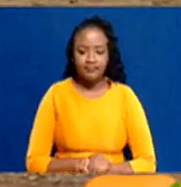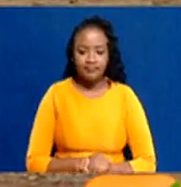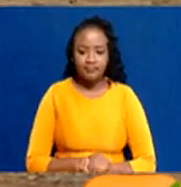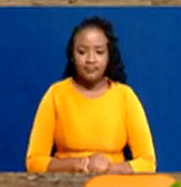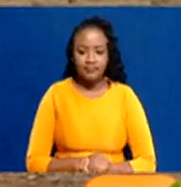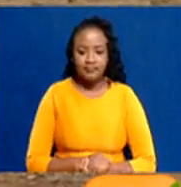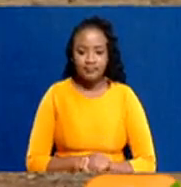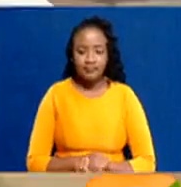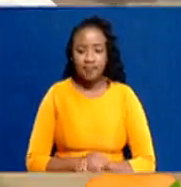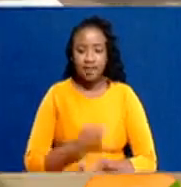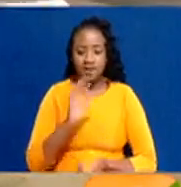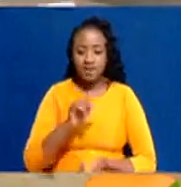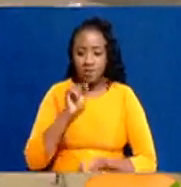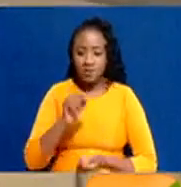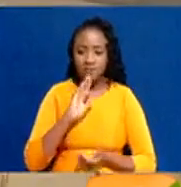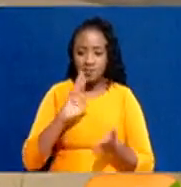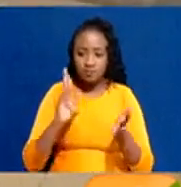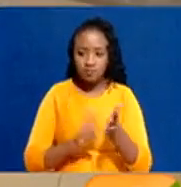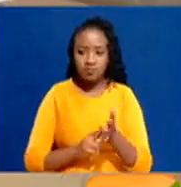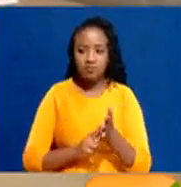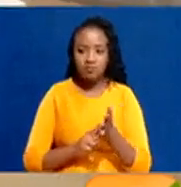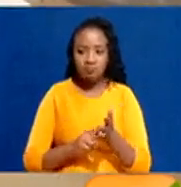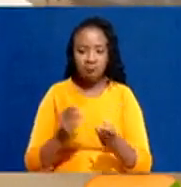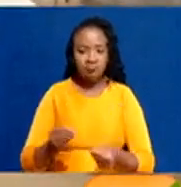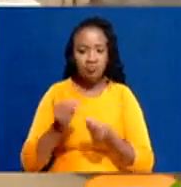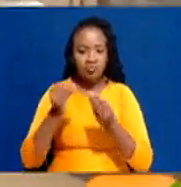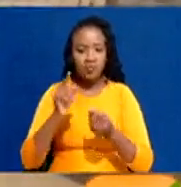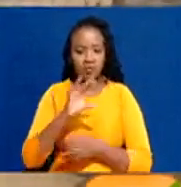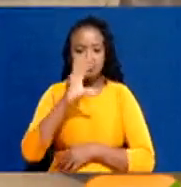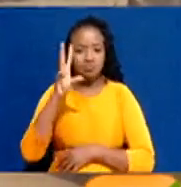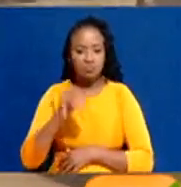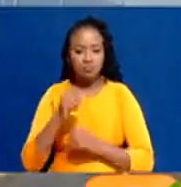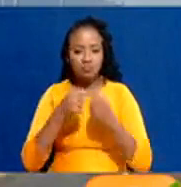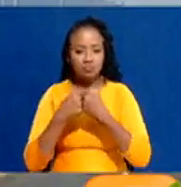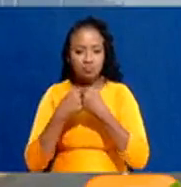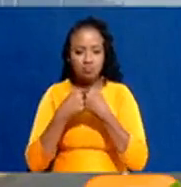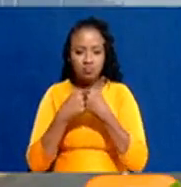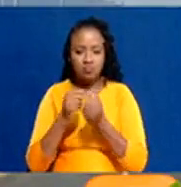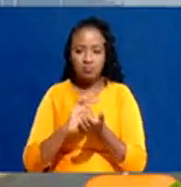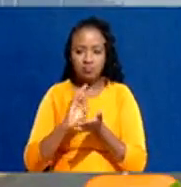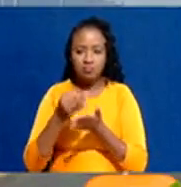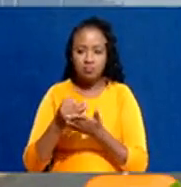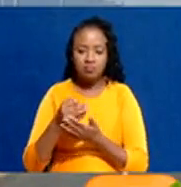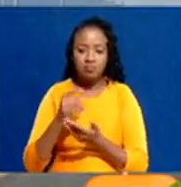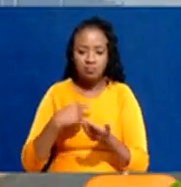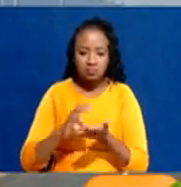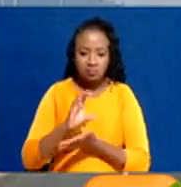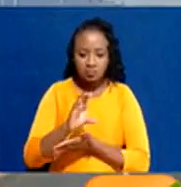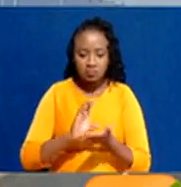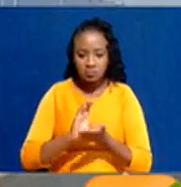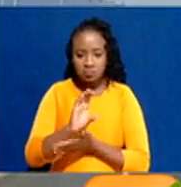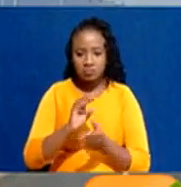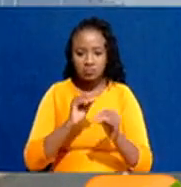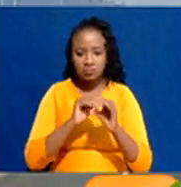is this report that provided a backdrop for the Africa Enterprise Challenge Fund to take a chance and invest on the